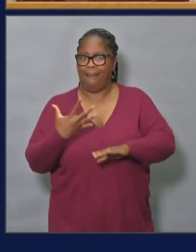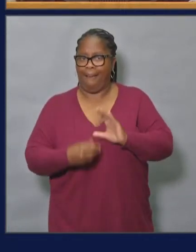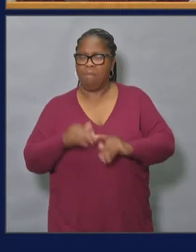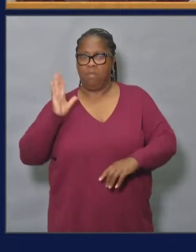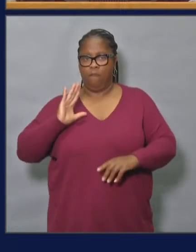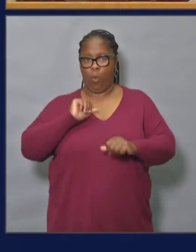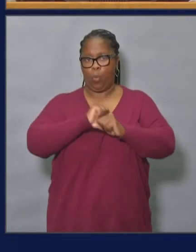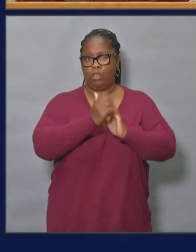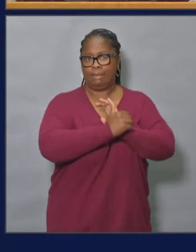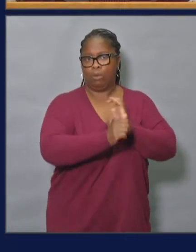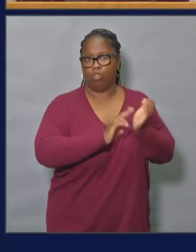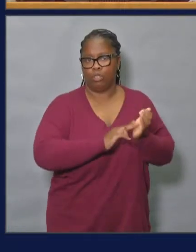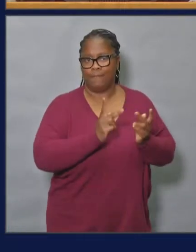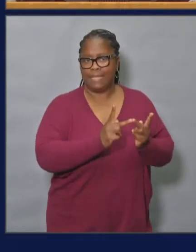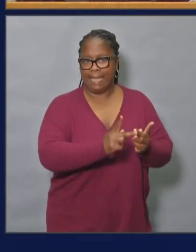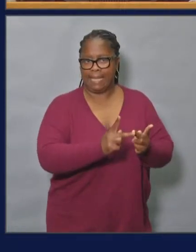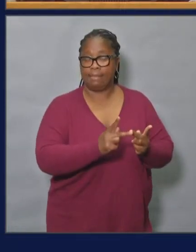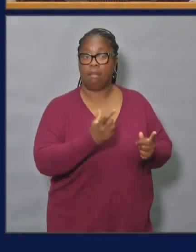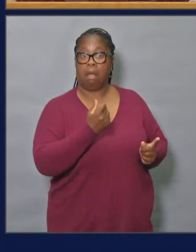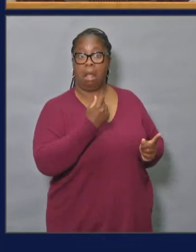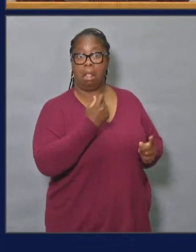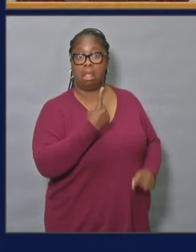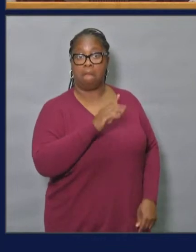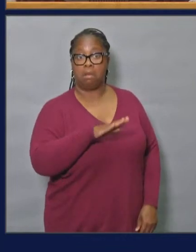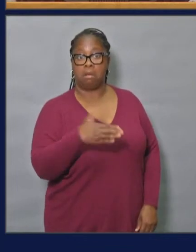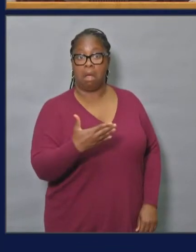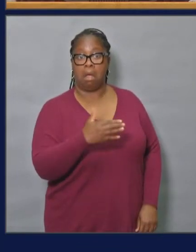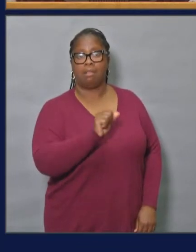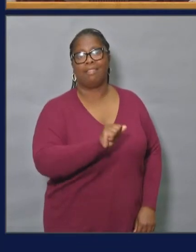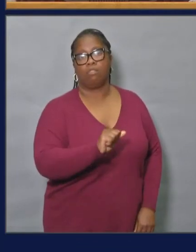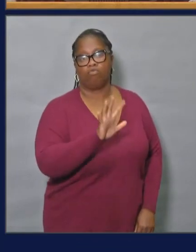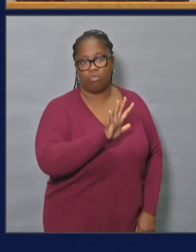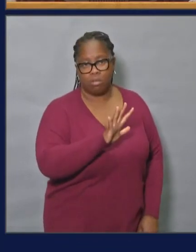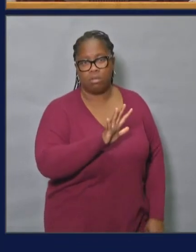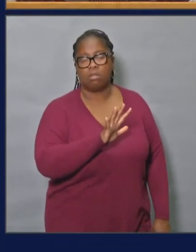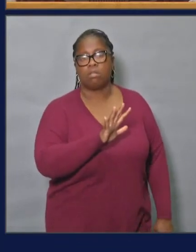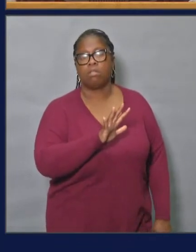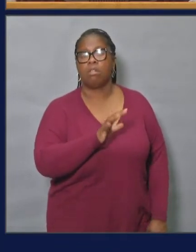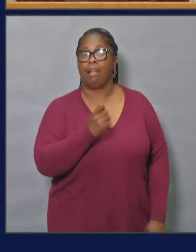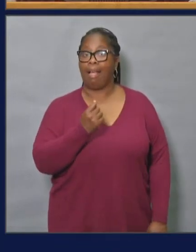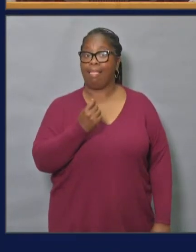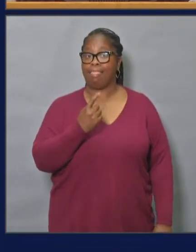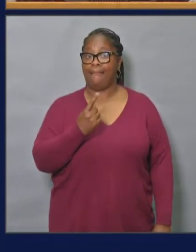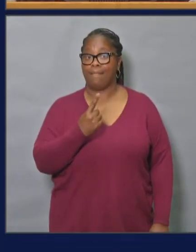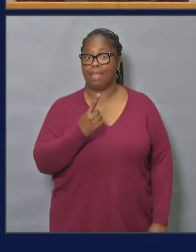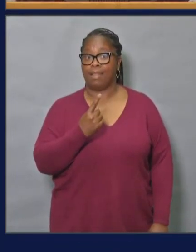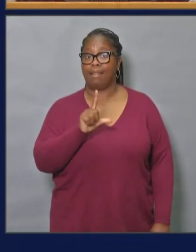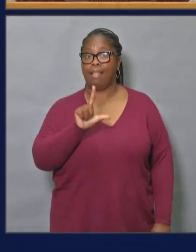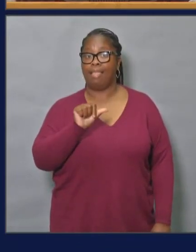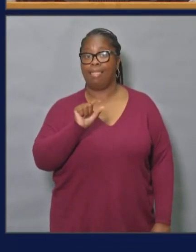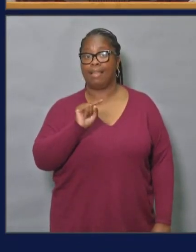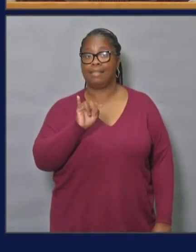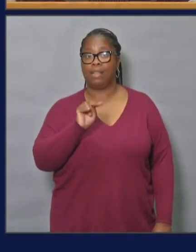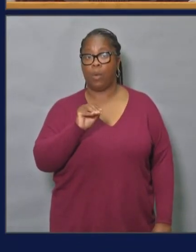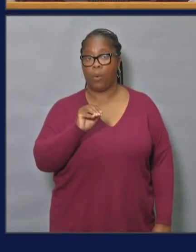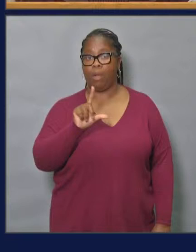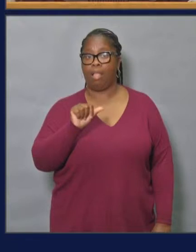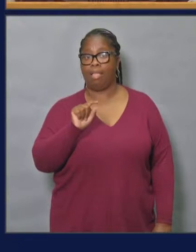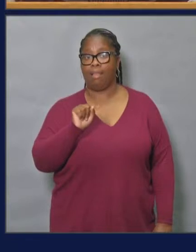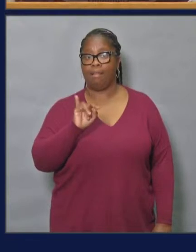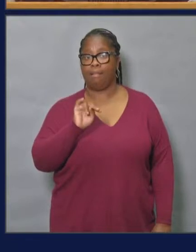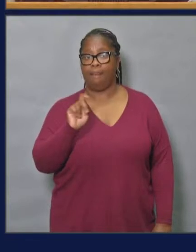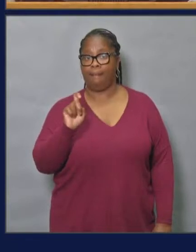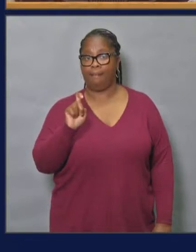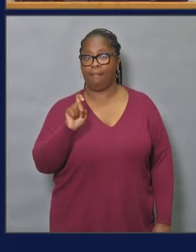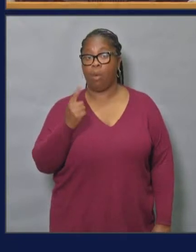facilities. 11 of the healthcare workers who died were Asian. 11 were also Latino, Latinx. 1 person